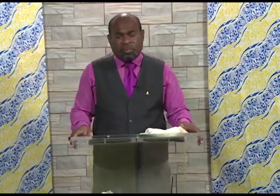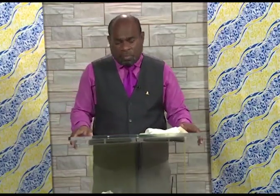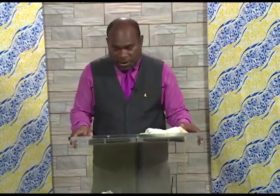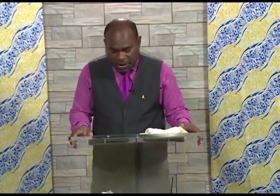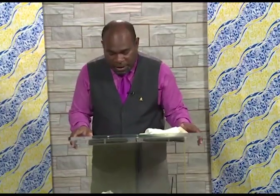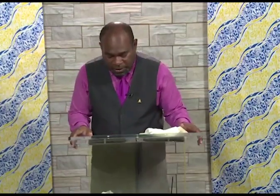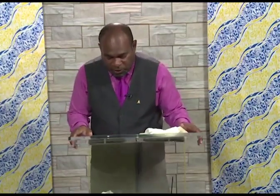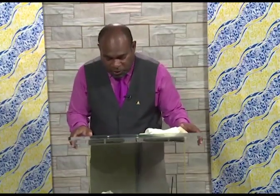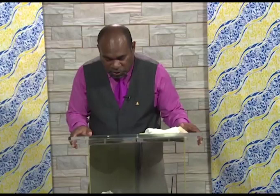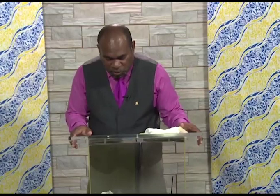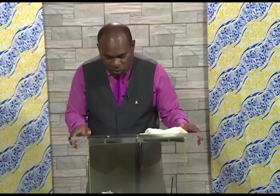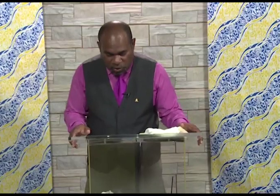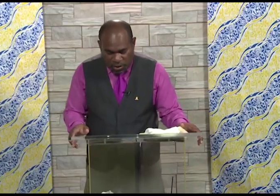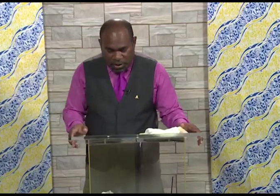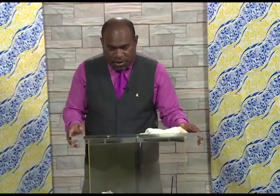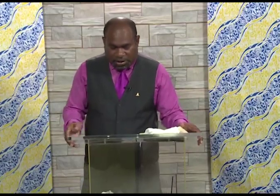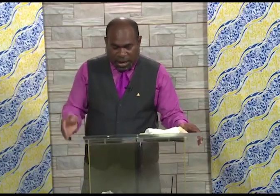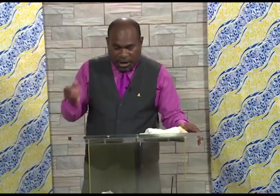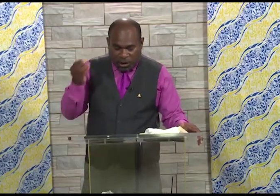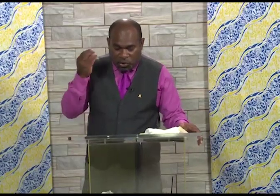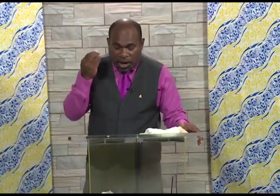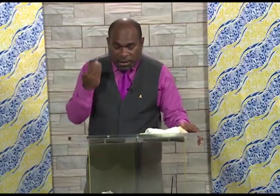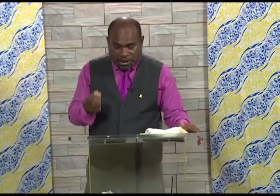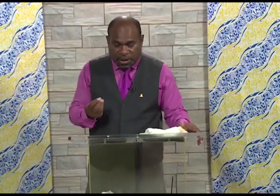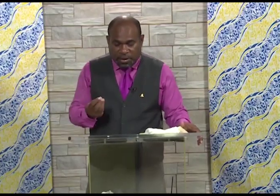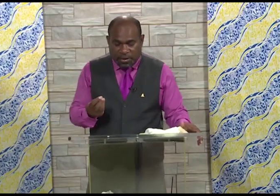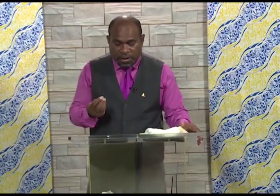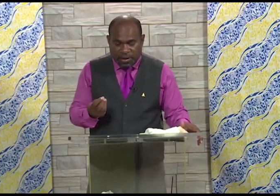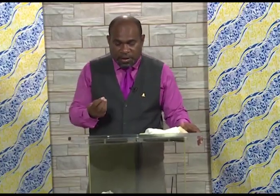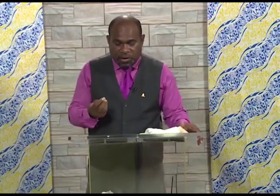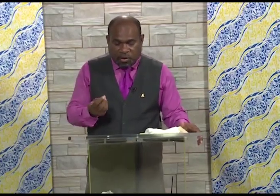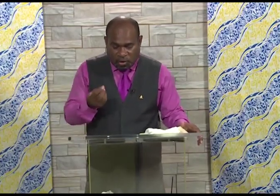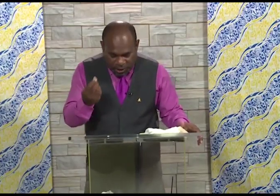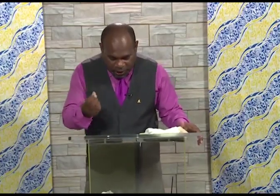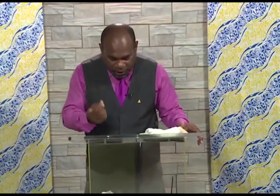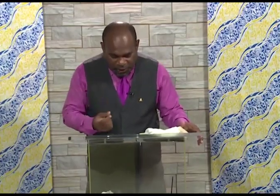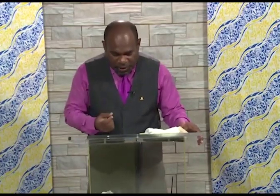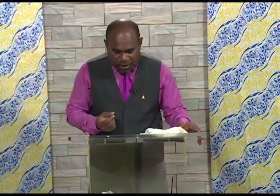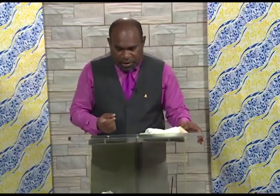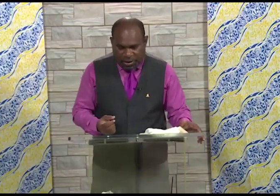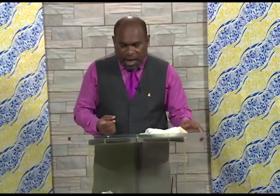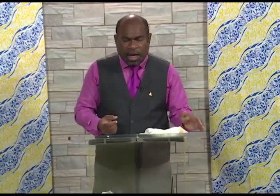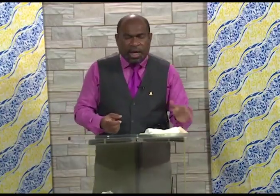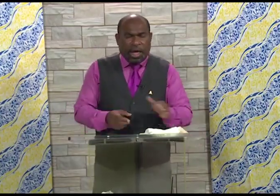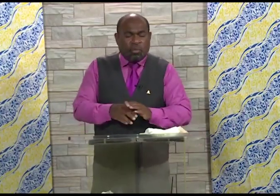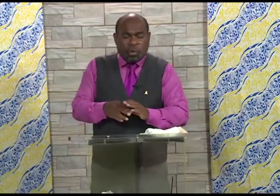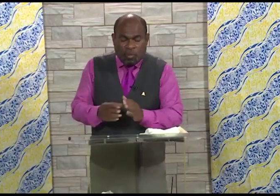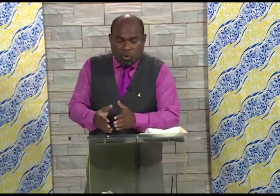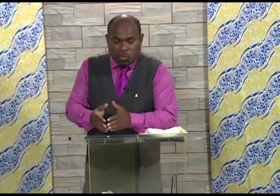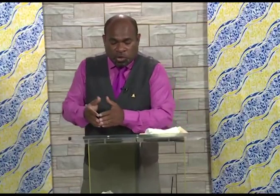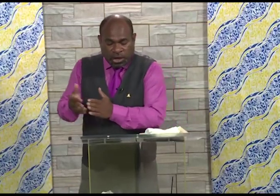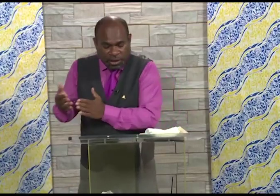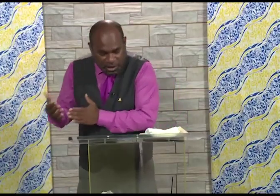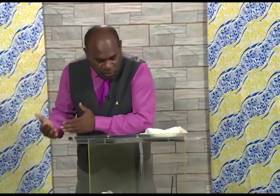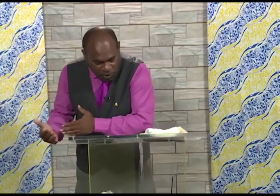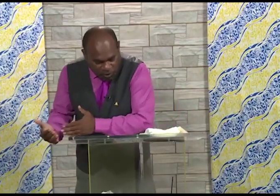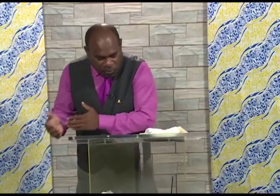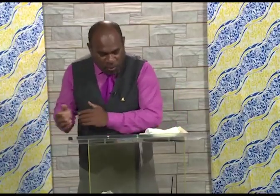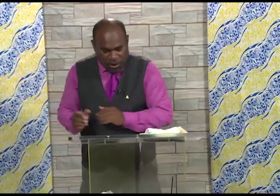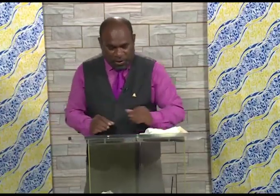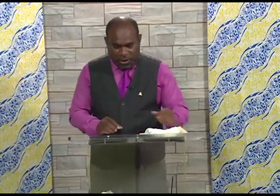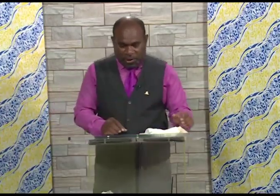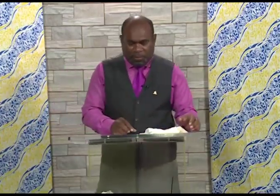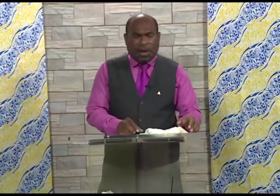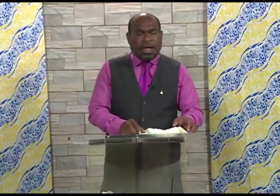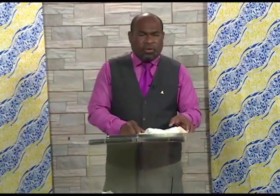unago Walati ni kaiti ko chisu sa kalongata koira sa yalo mulmulu muse dravu